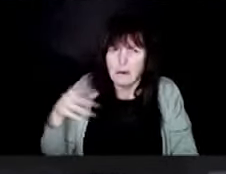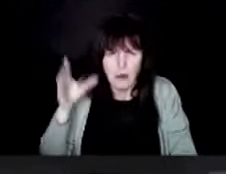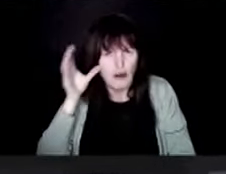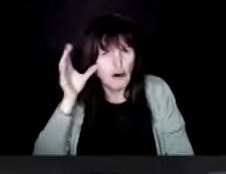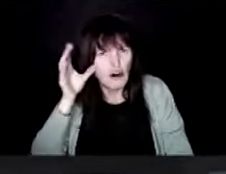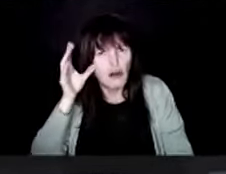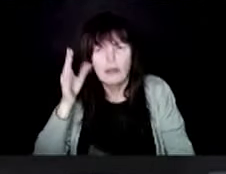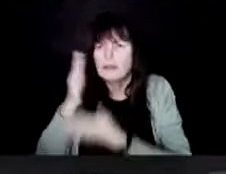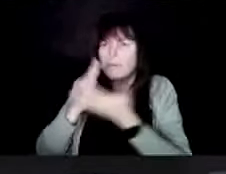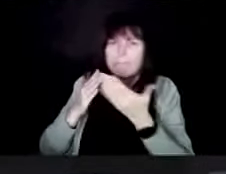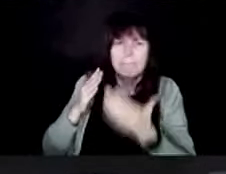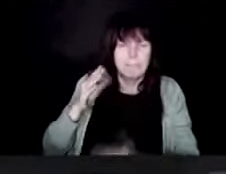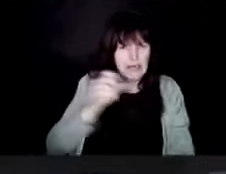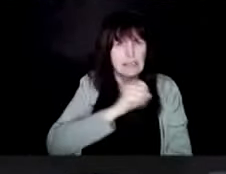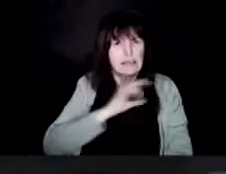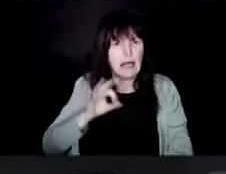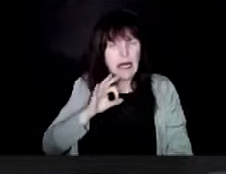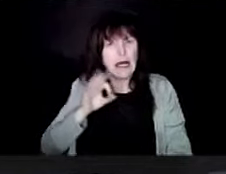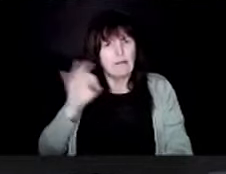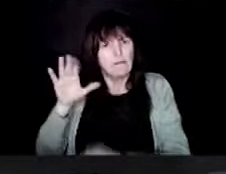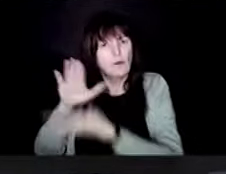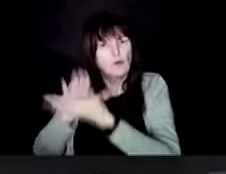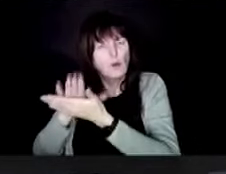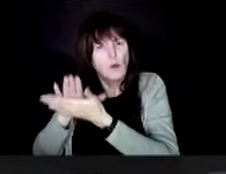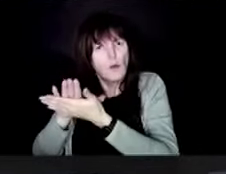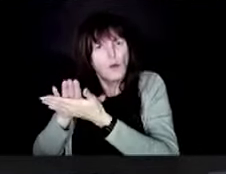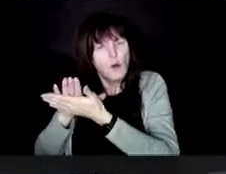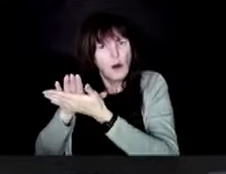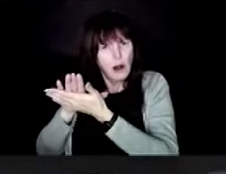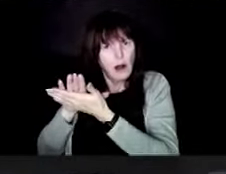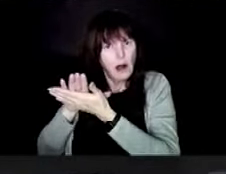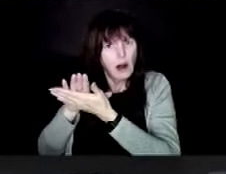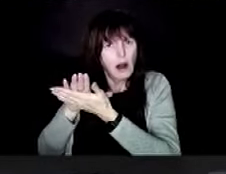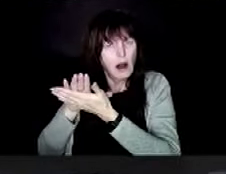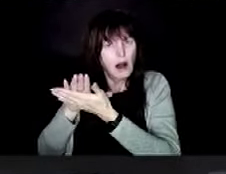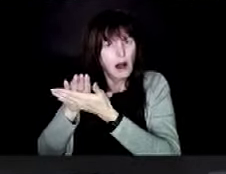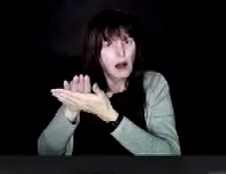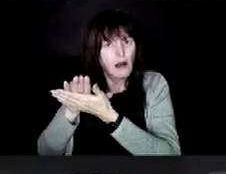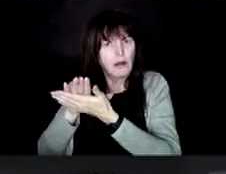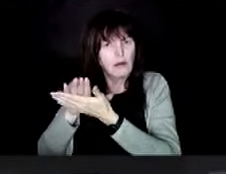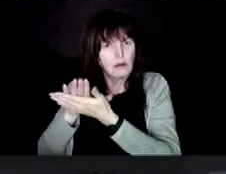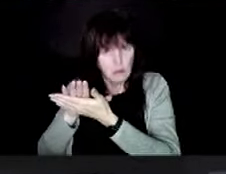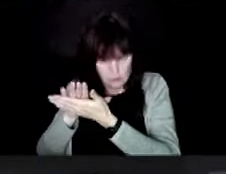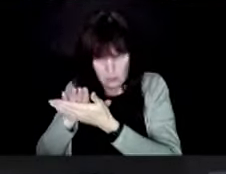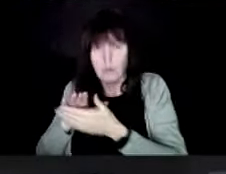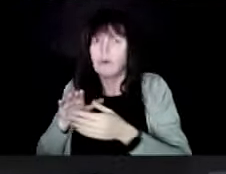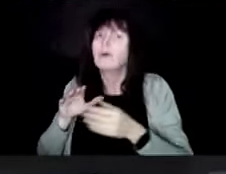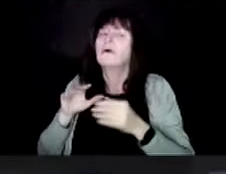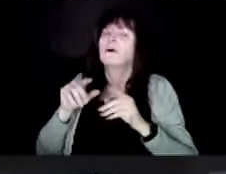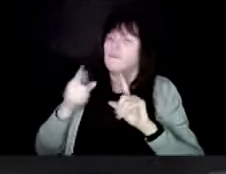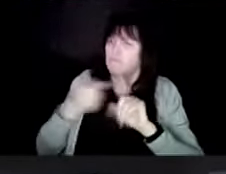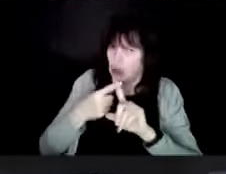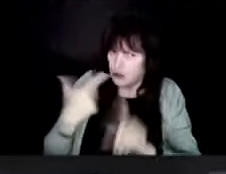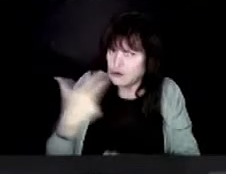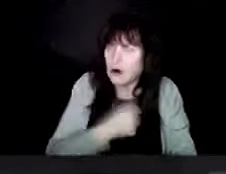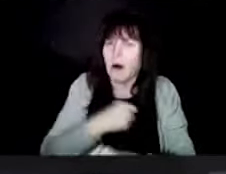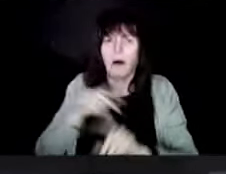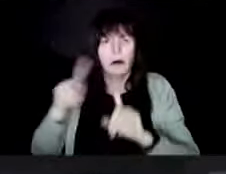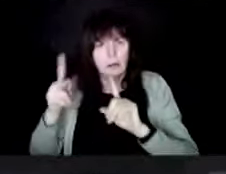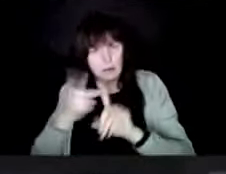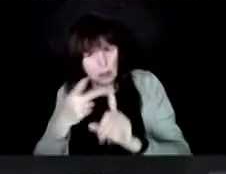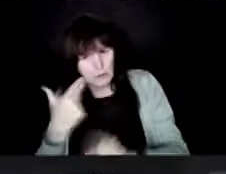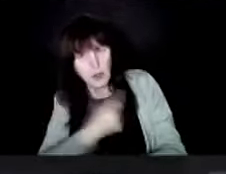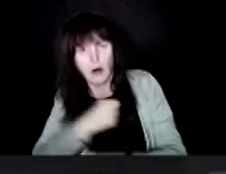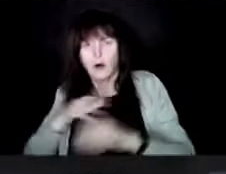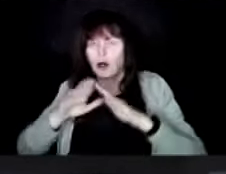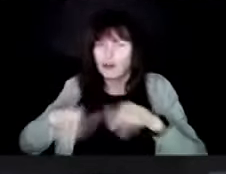children 12 plus be eligible for a booster? So thank you, Colin. Again, that's a great question. We're finding that